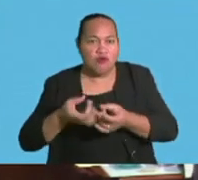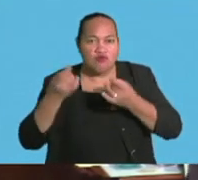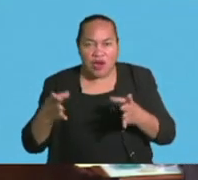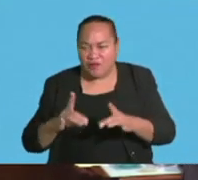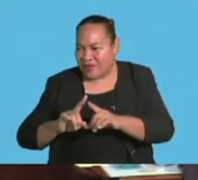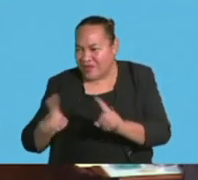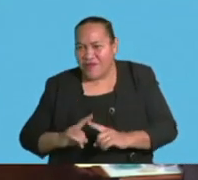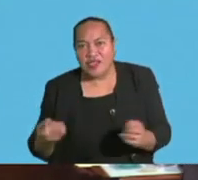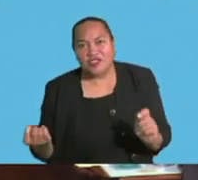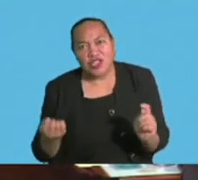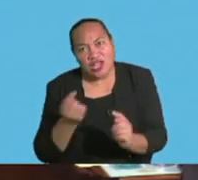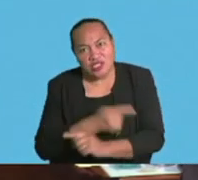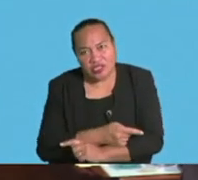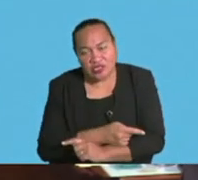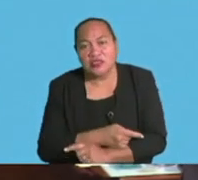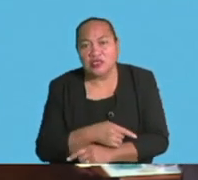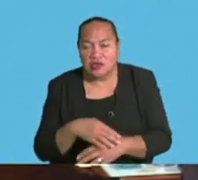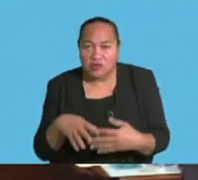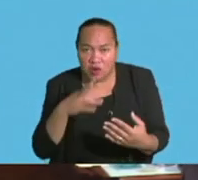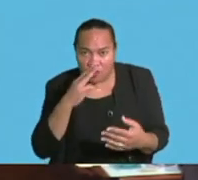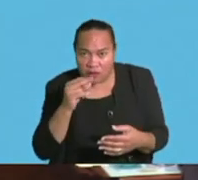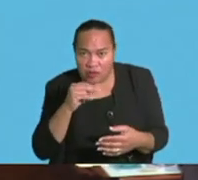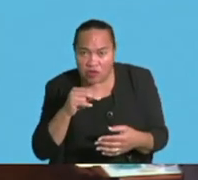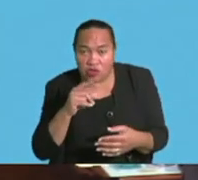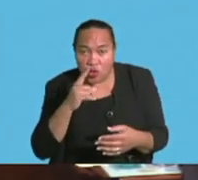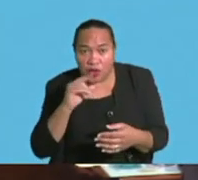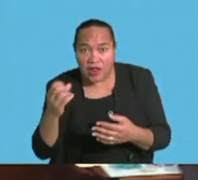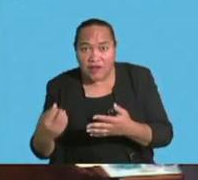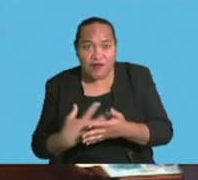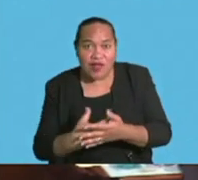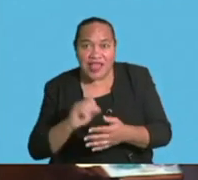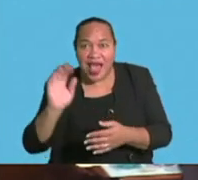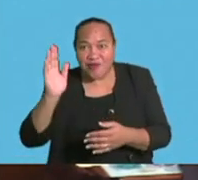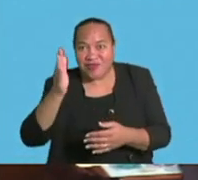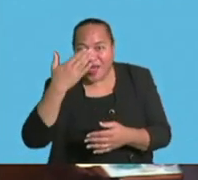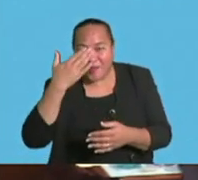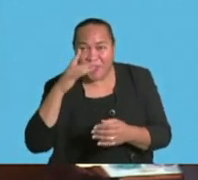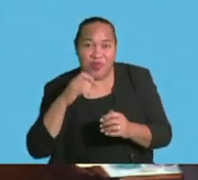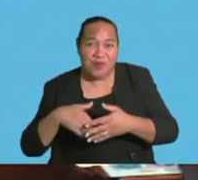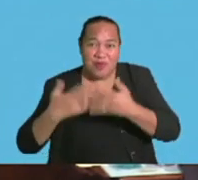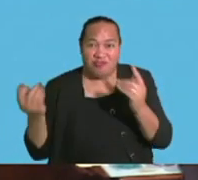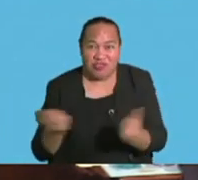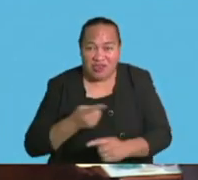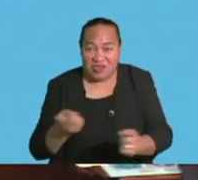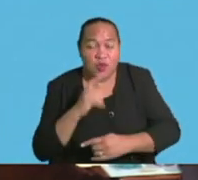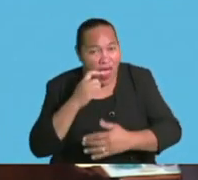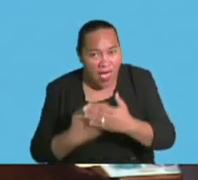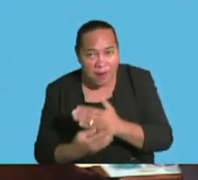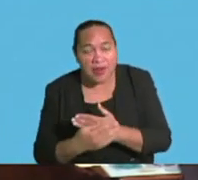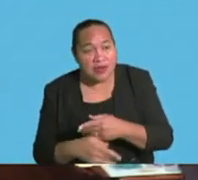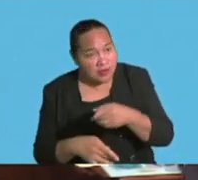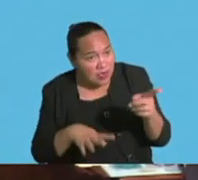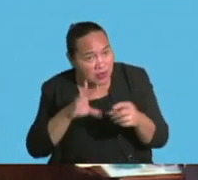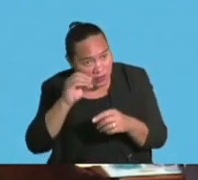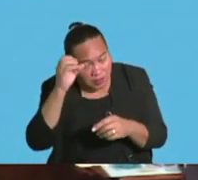change, and whenever possible, to influence the outcome of such change. Lest the opposition forgets,